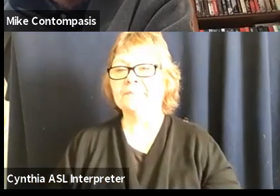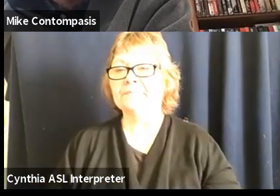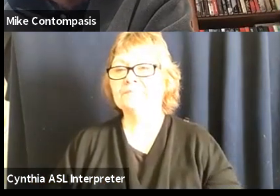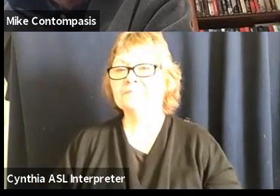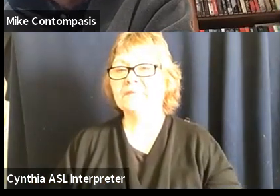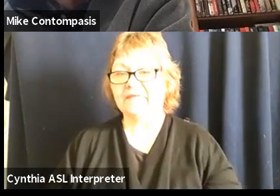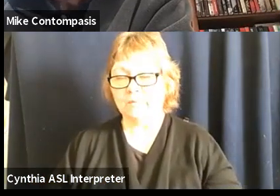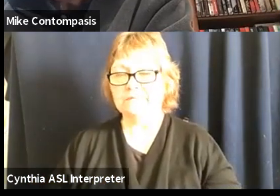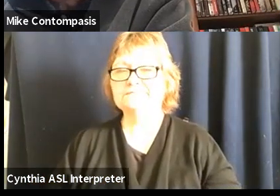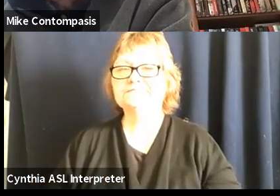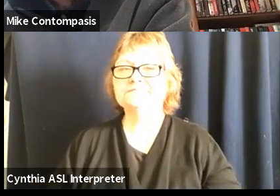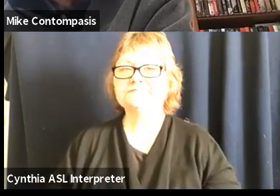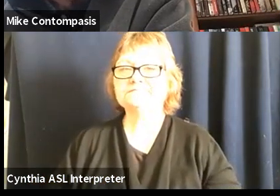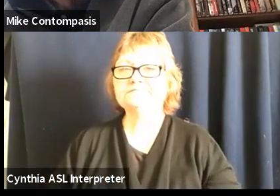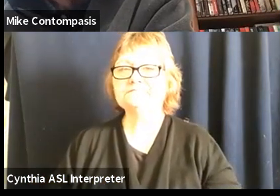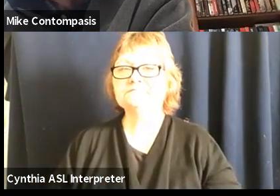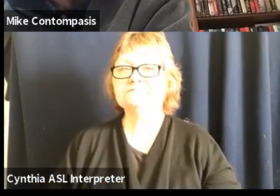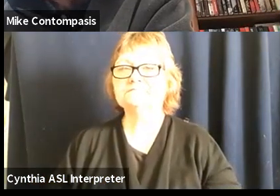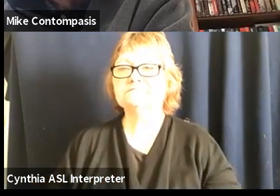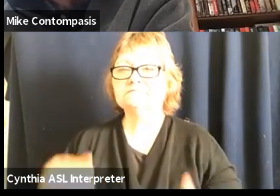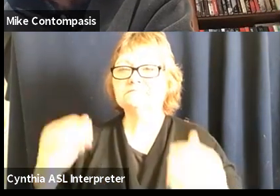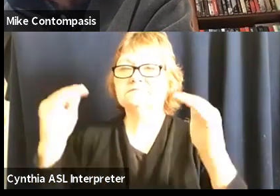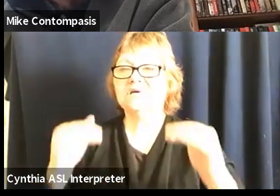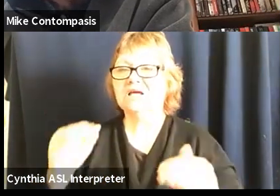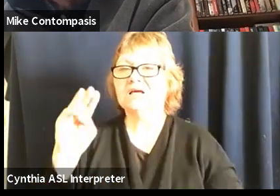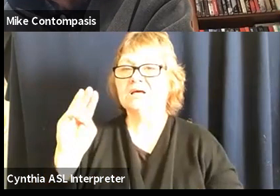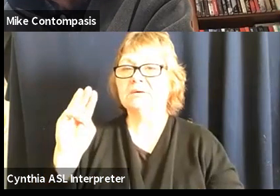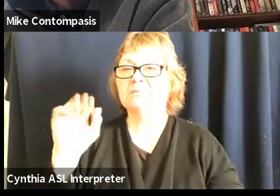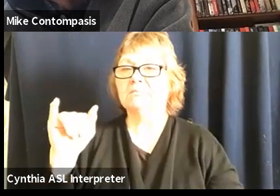Thank you. Next speaker is Mike Skolka.